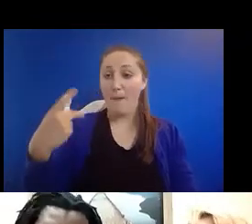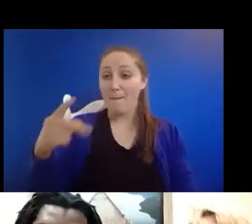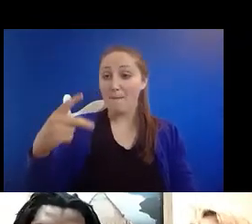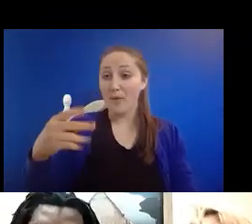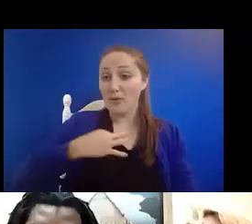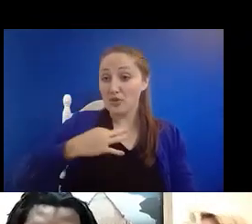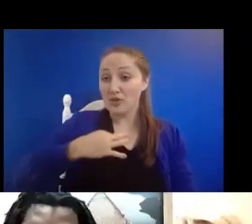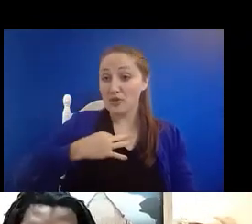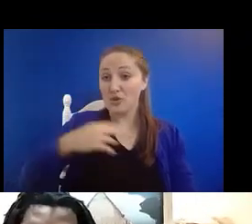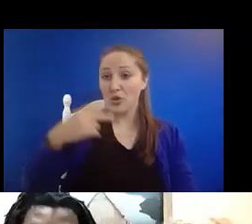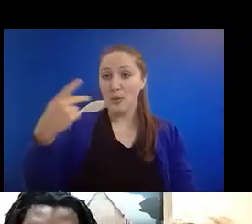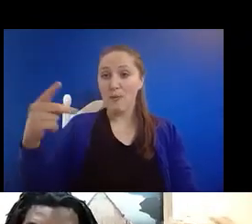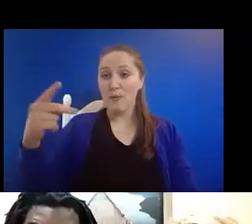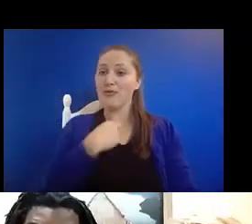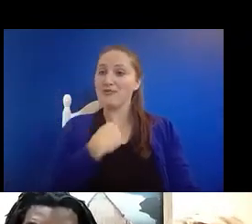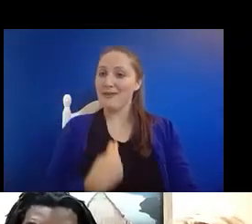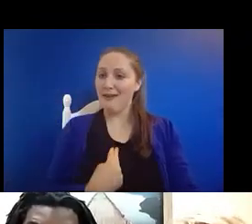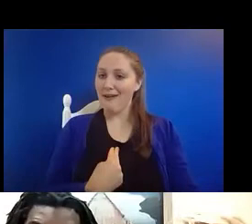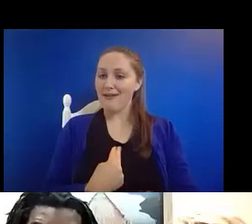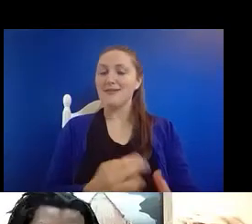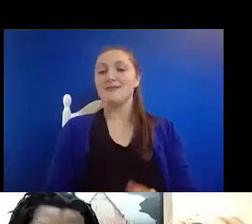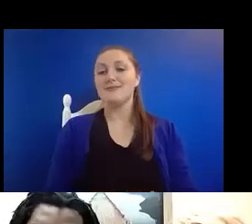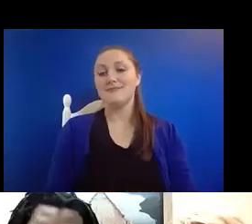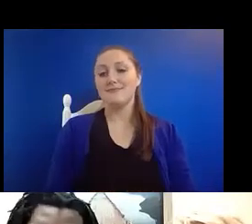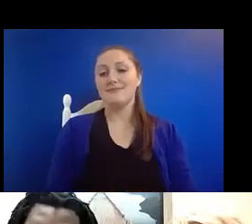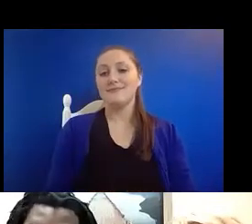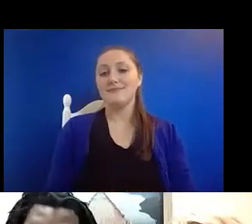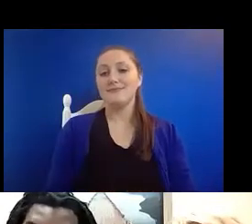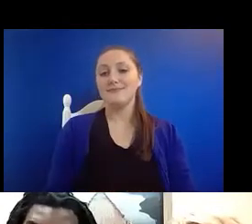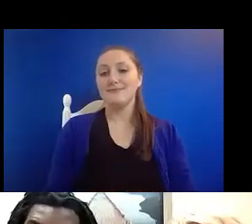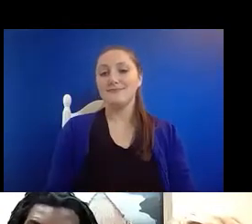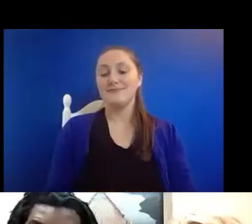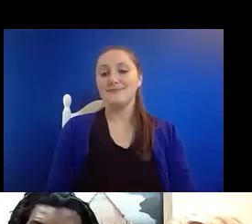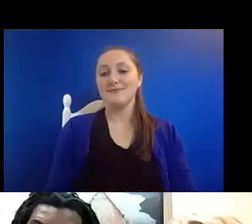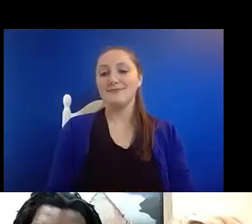purple tie. I'm a very